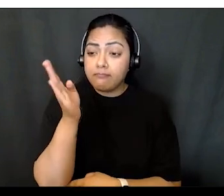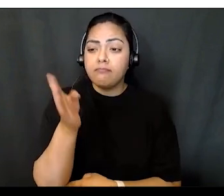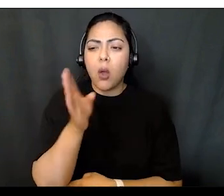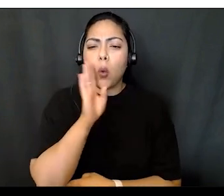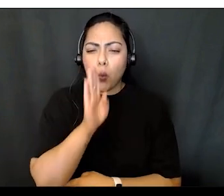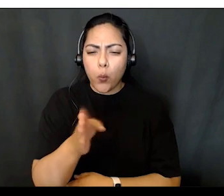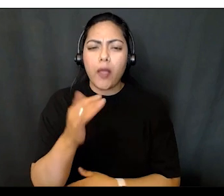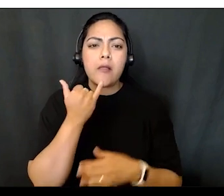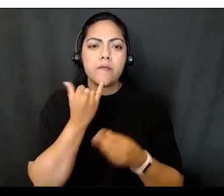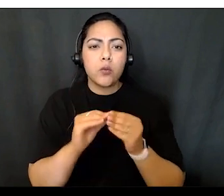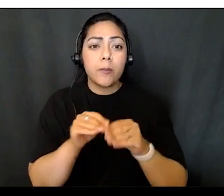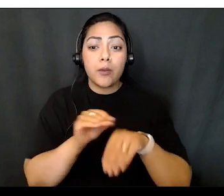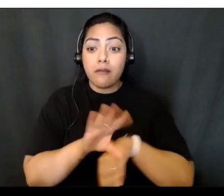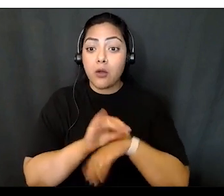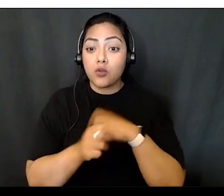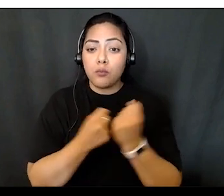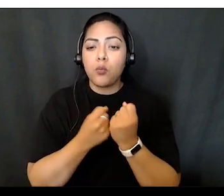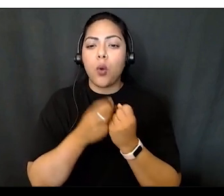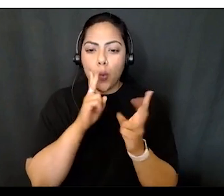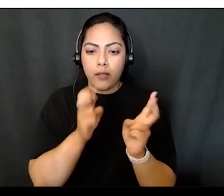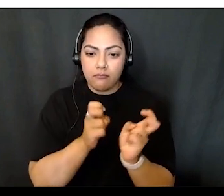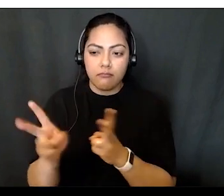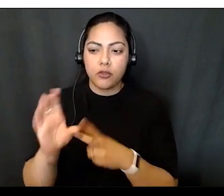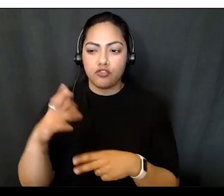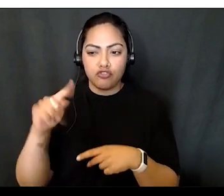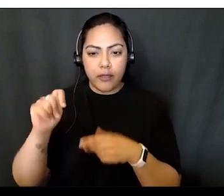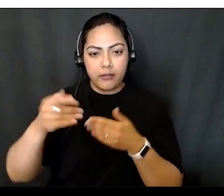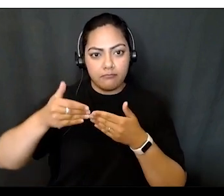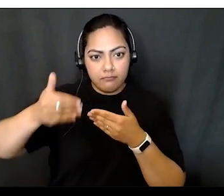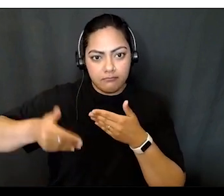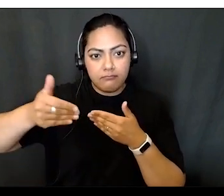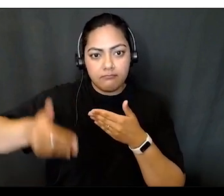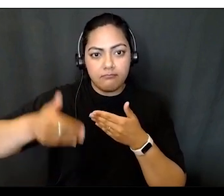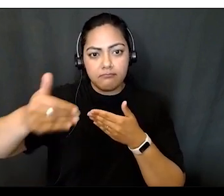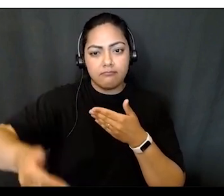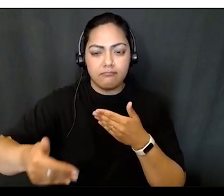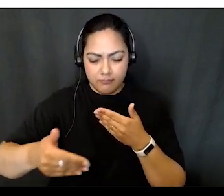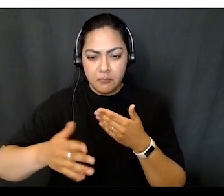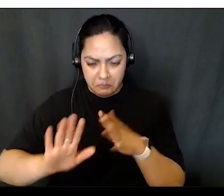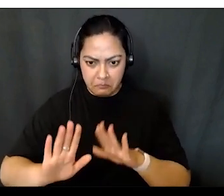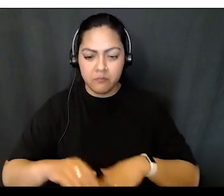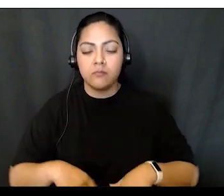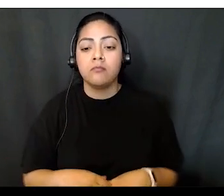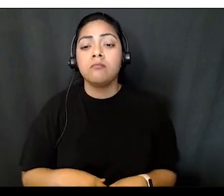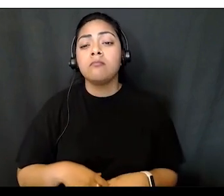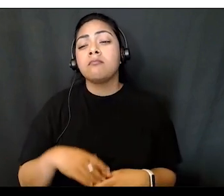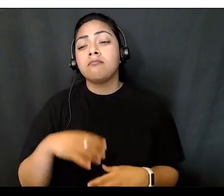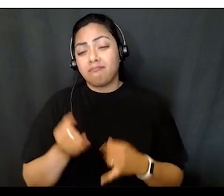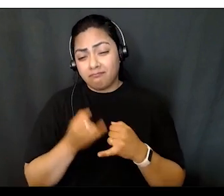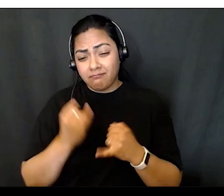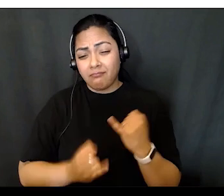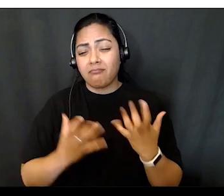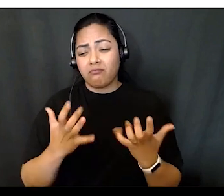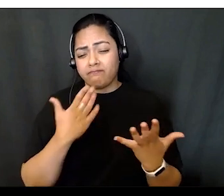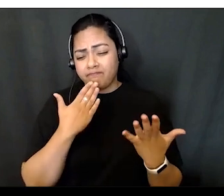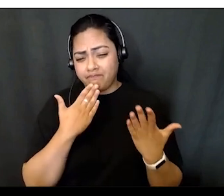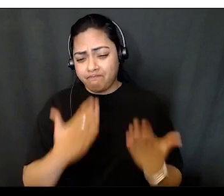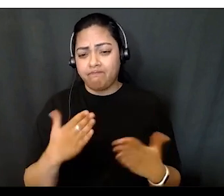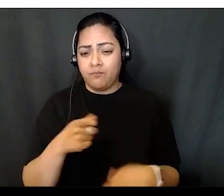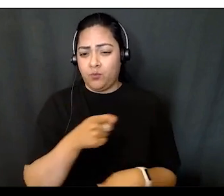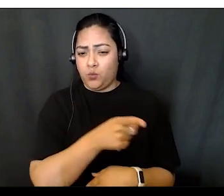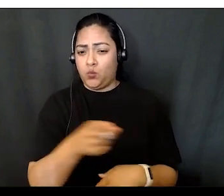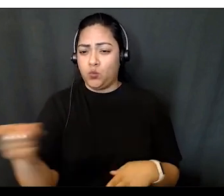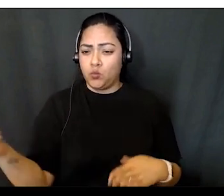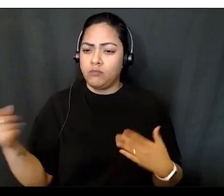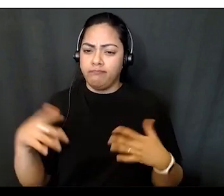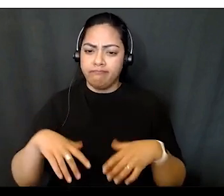And last but not least, before we begin, I want to express our sincere gratitude to each of you for taking the time